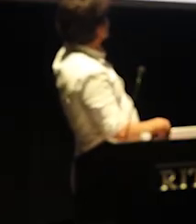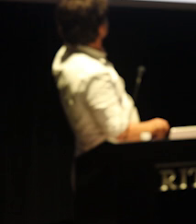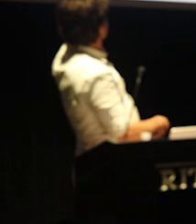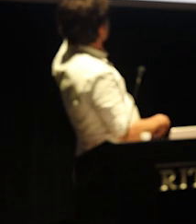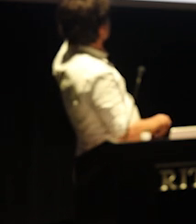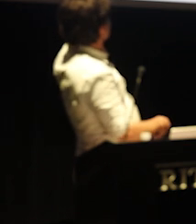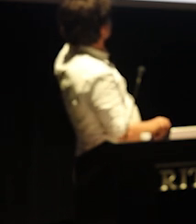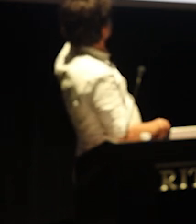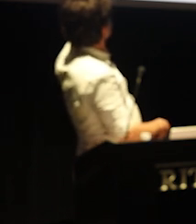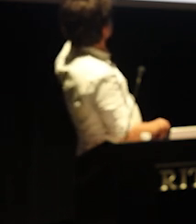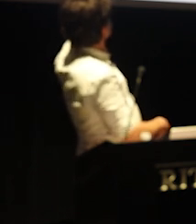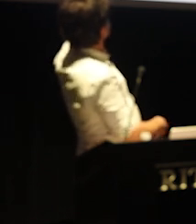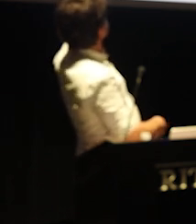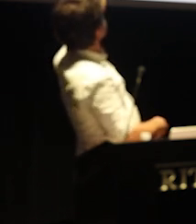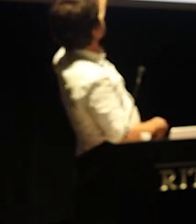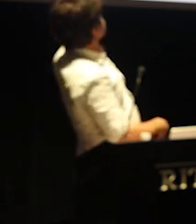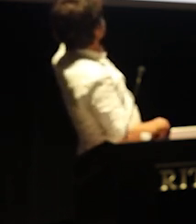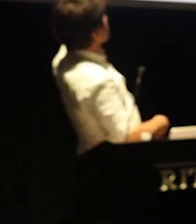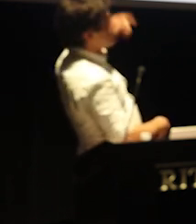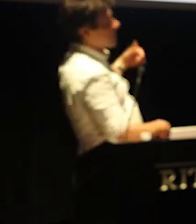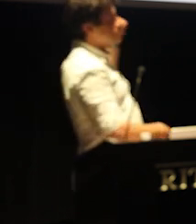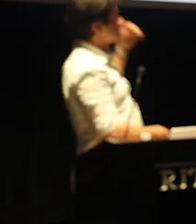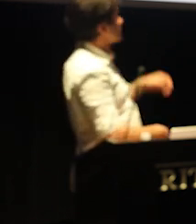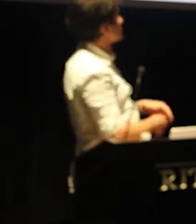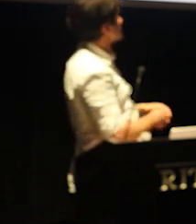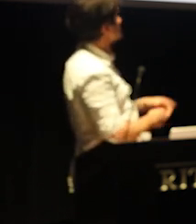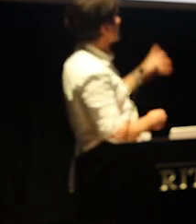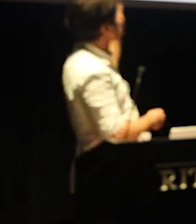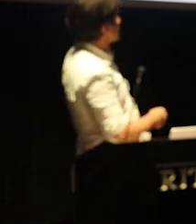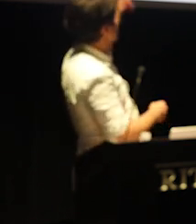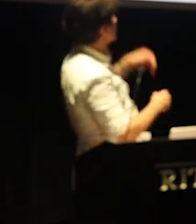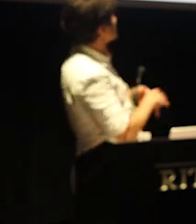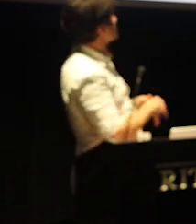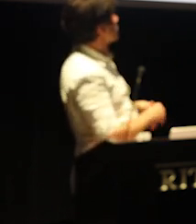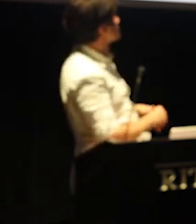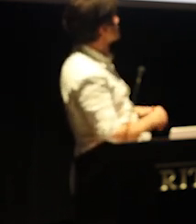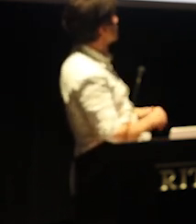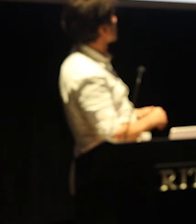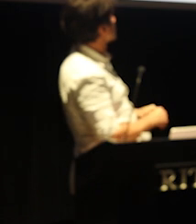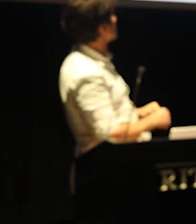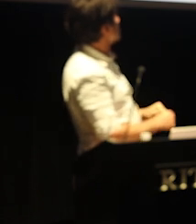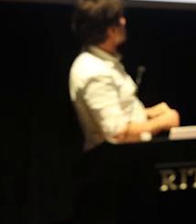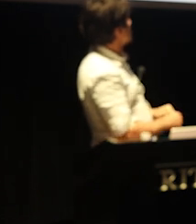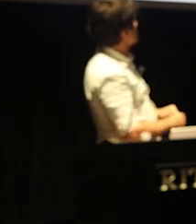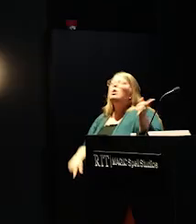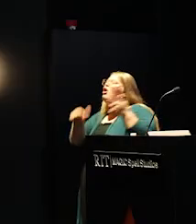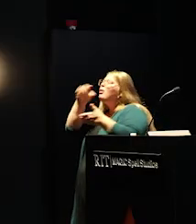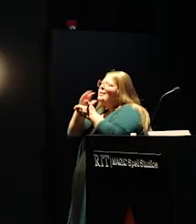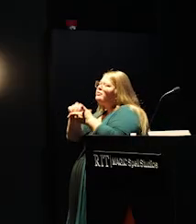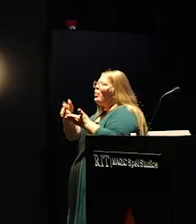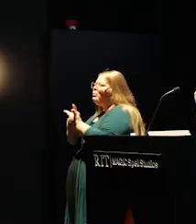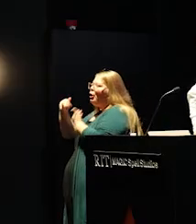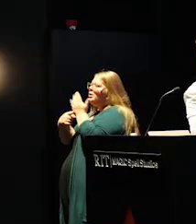These are a couple cool things those are some of the graphic elements for this restaurant group called Seamore's in New York. And